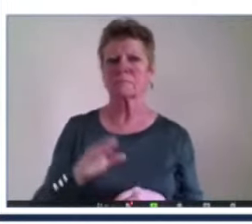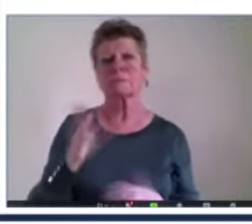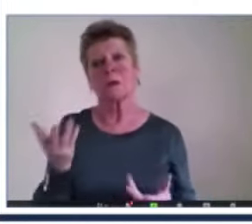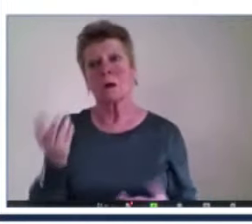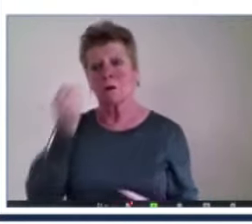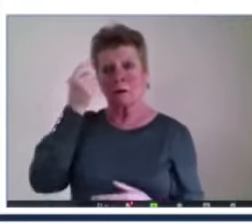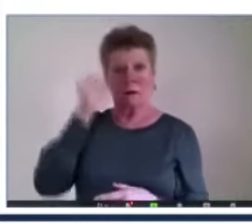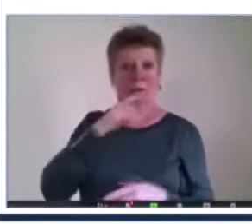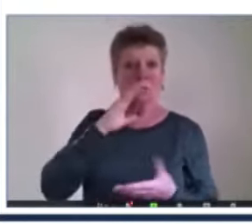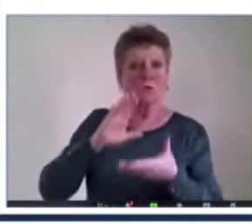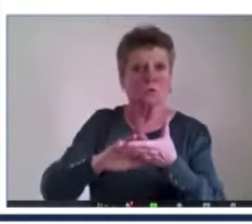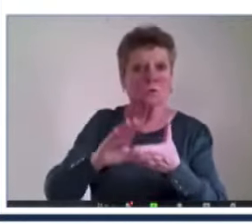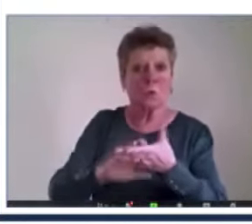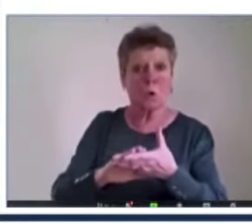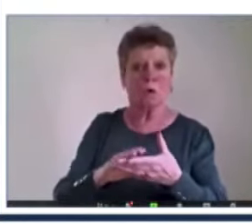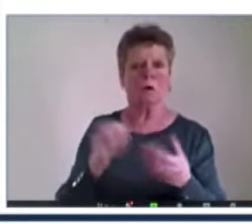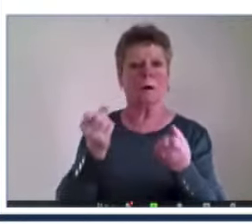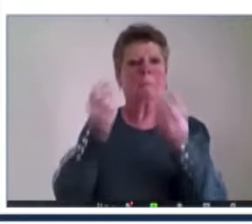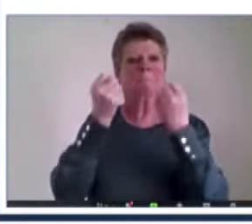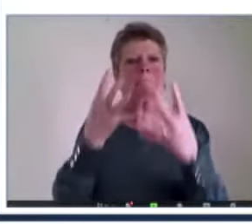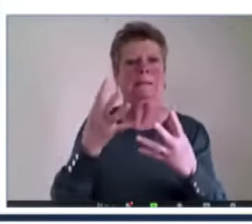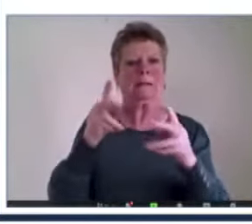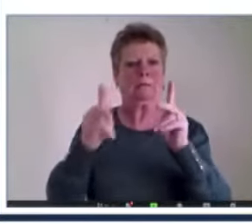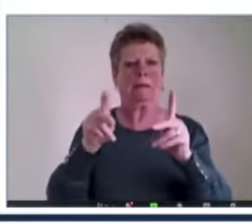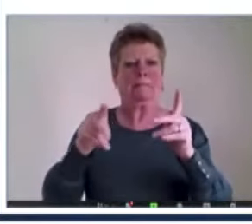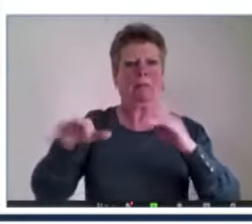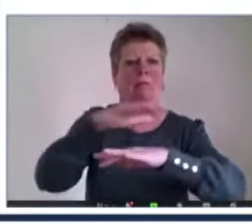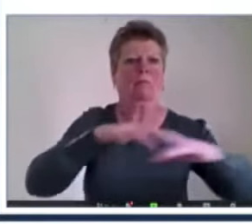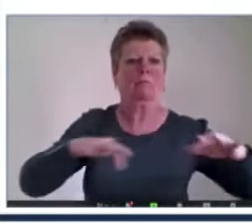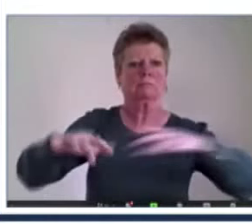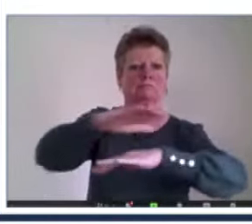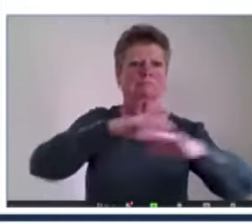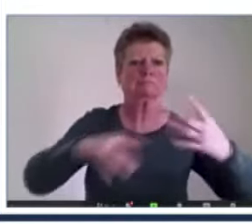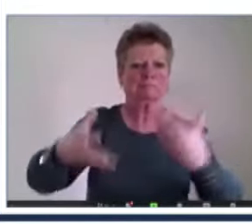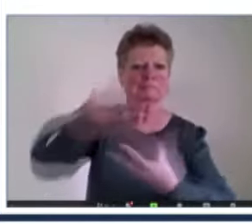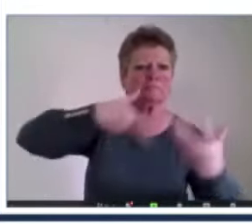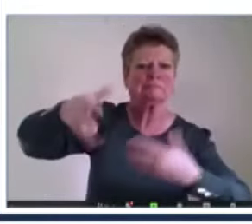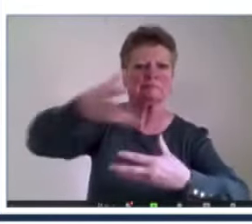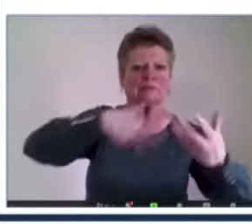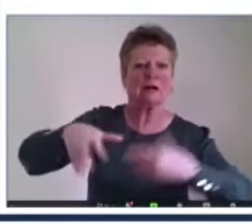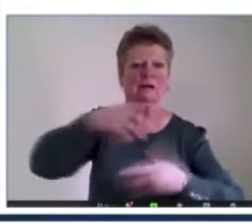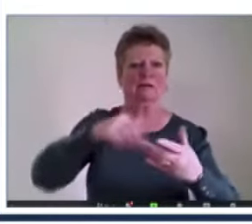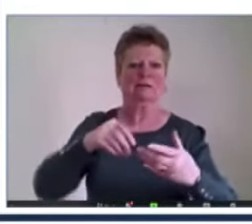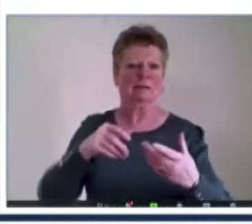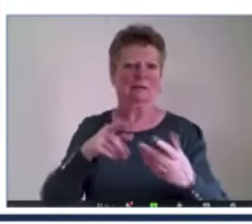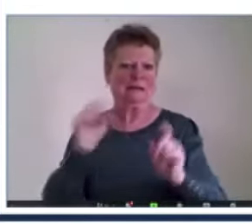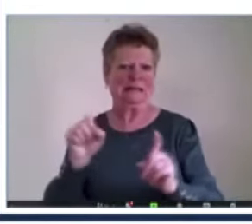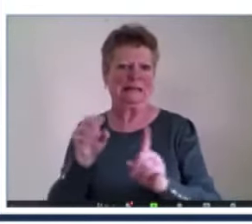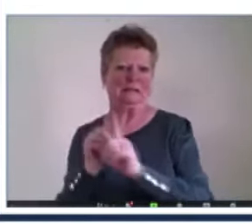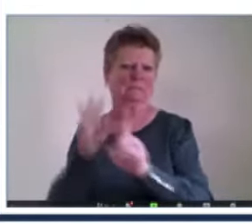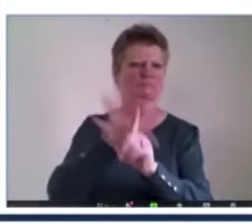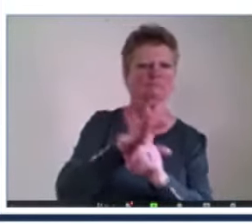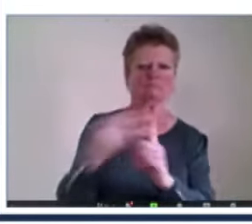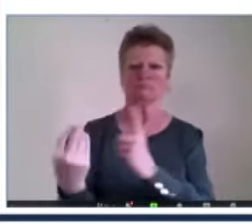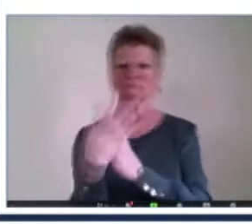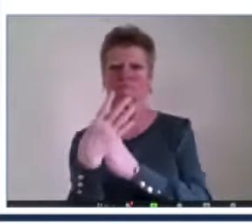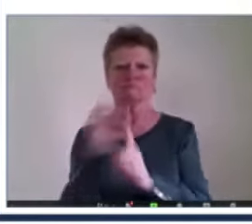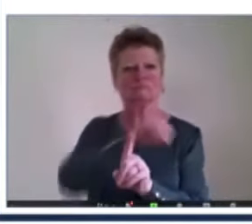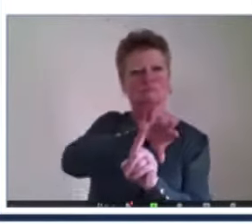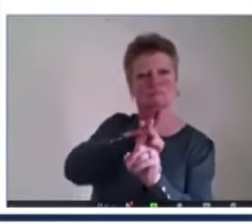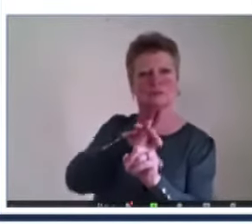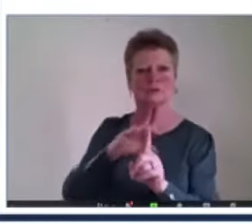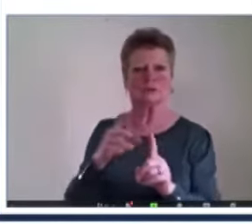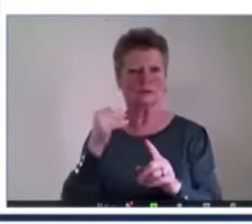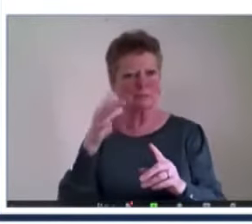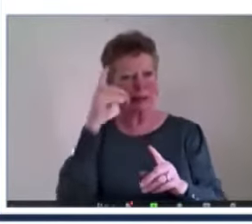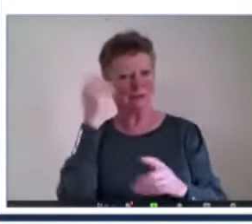the number of people altogether that bring all their community exposures into one situation for prolonged periods of